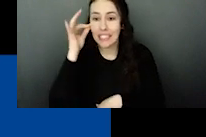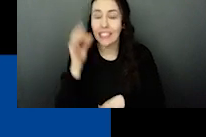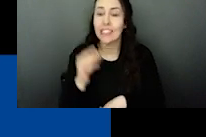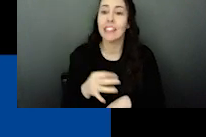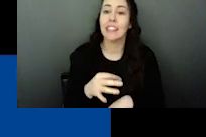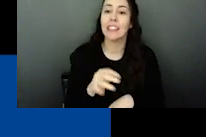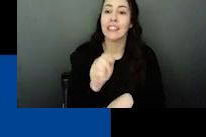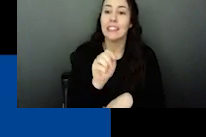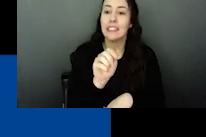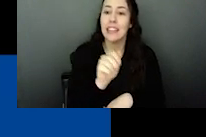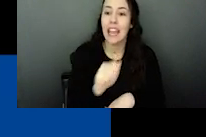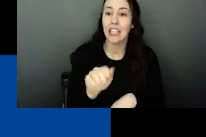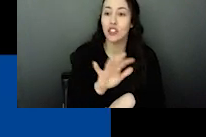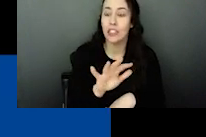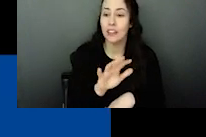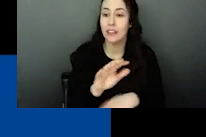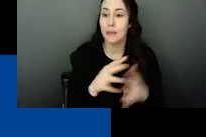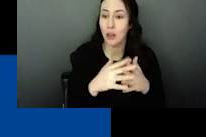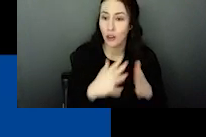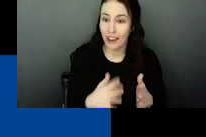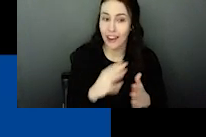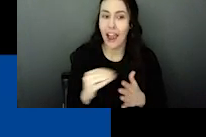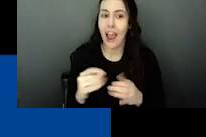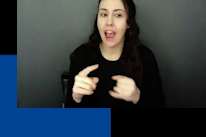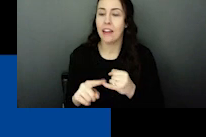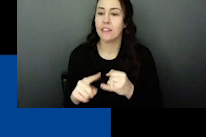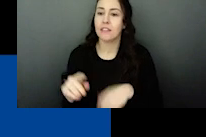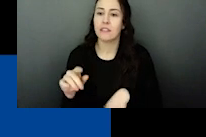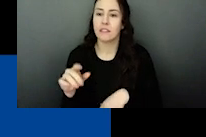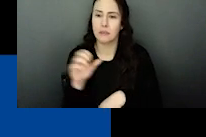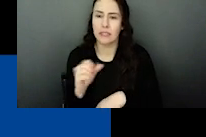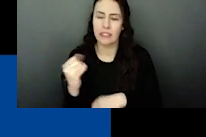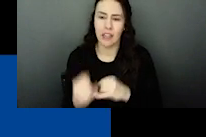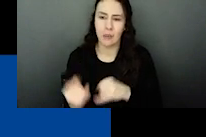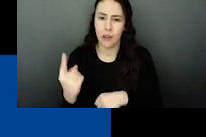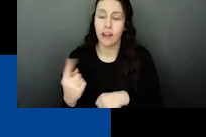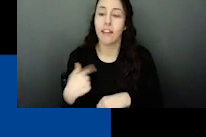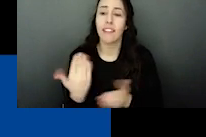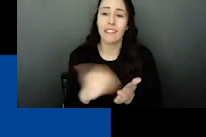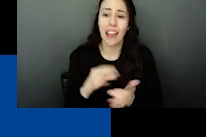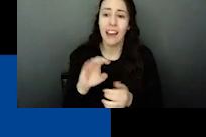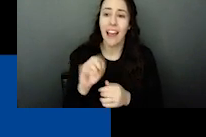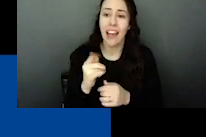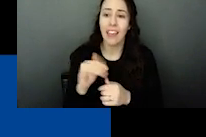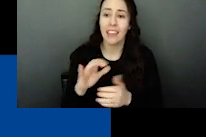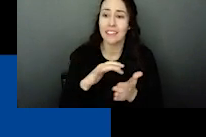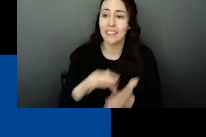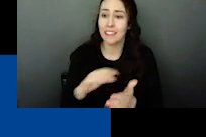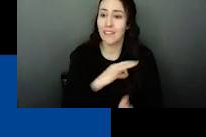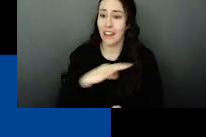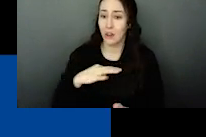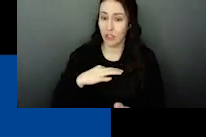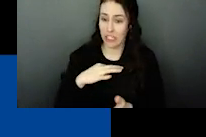studies. Those have gone through vetting. So again, gone out to the field, ethnic studies faculty having input, and are